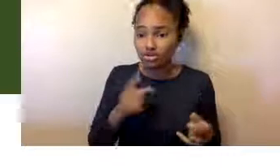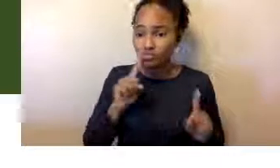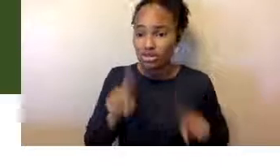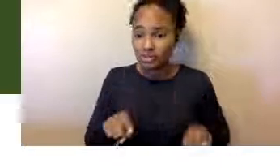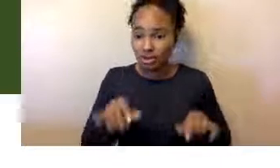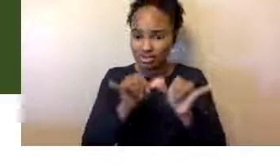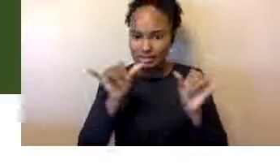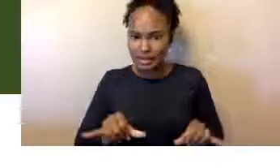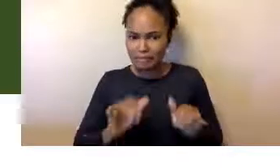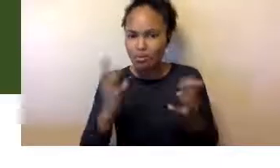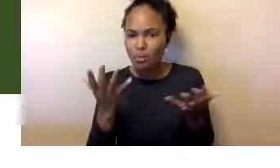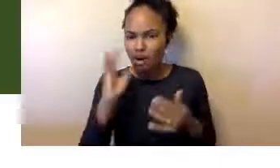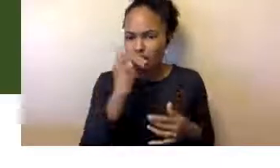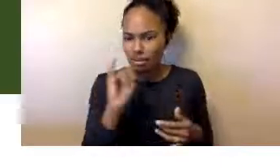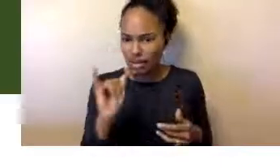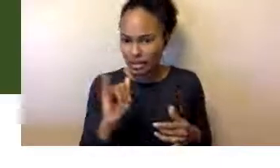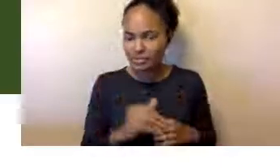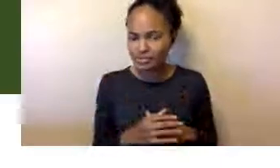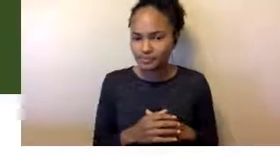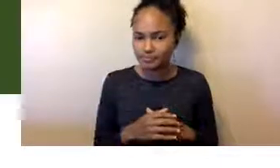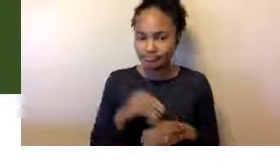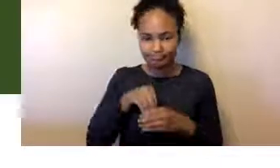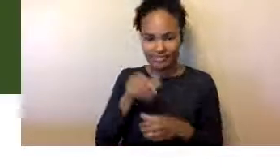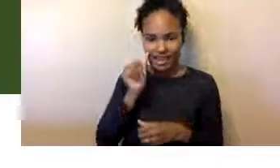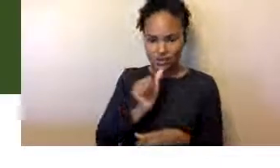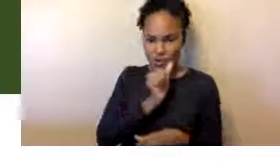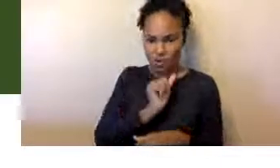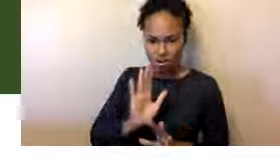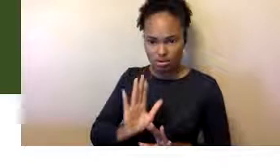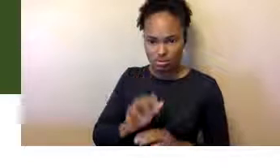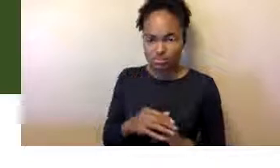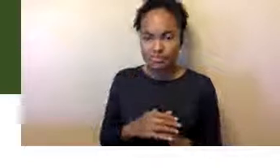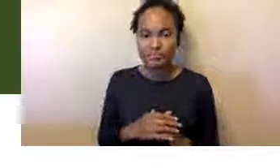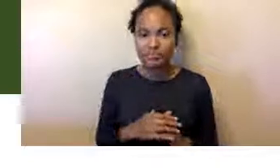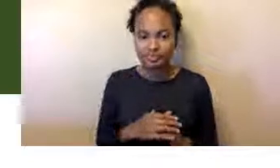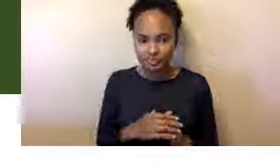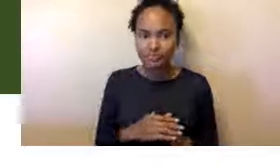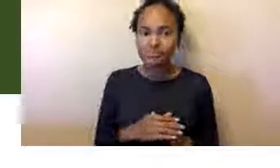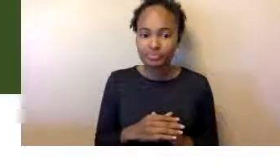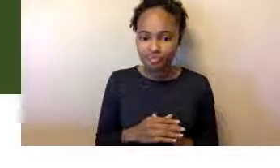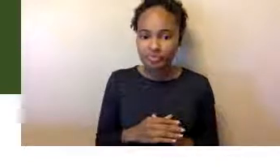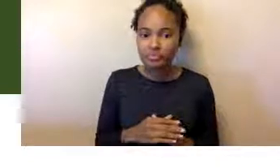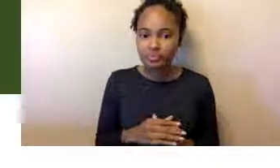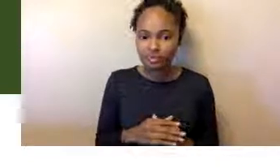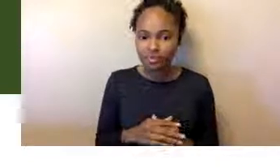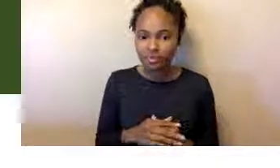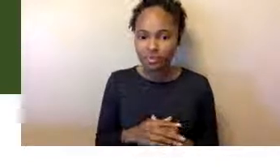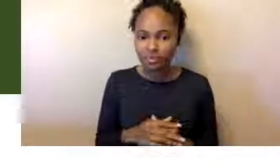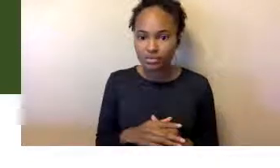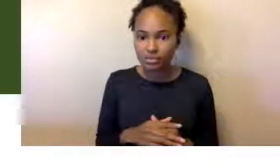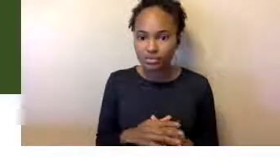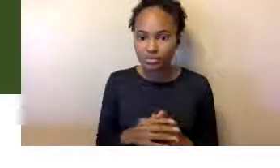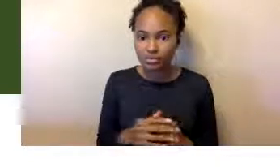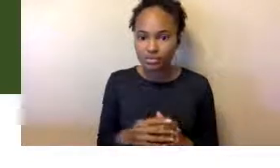response system within Arizona. And Arizona is an example of other states that do have